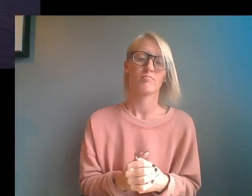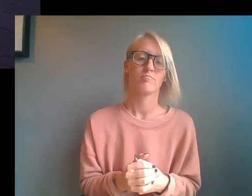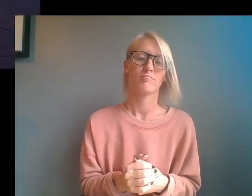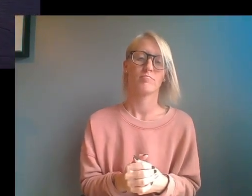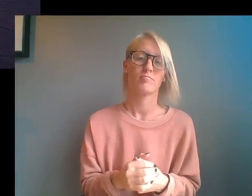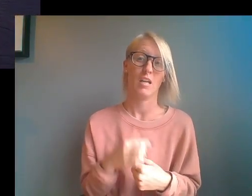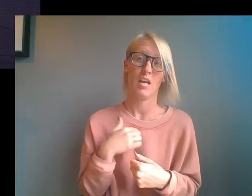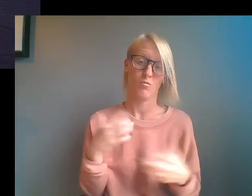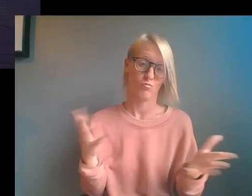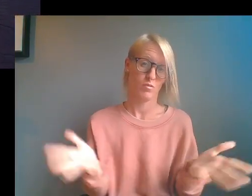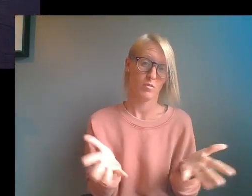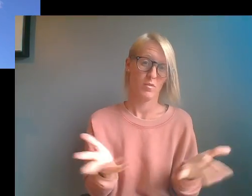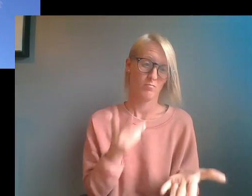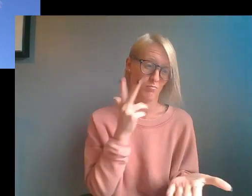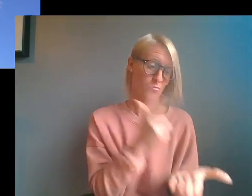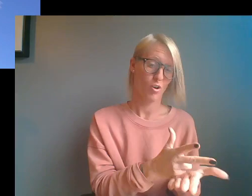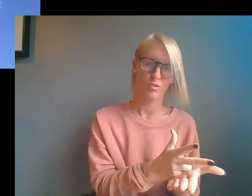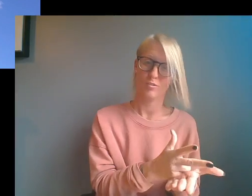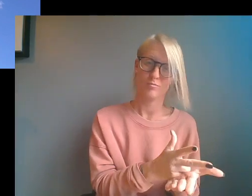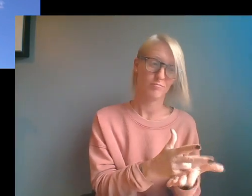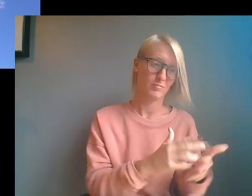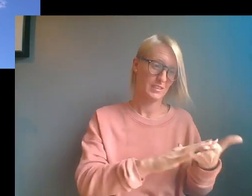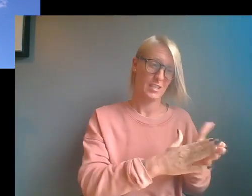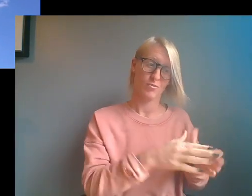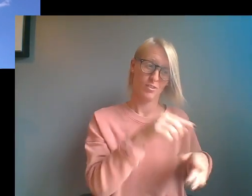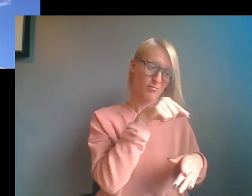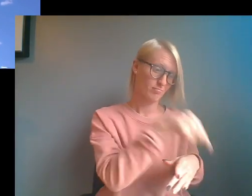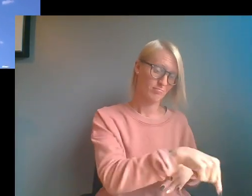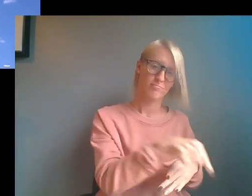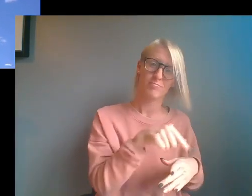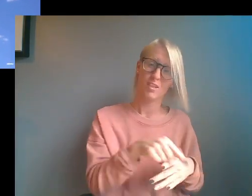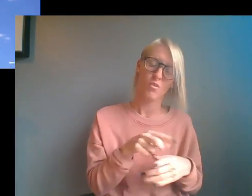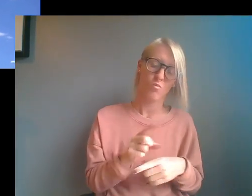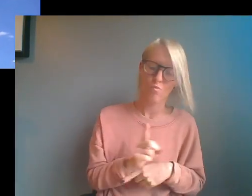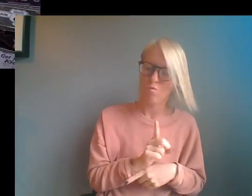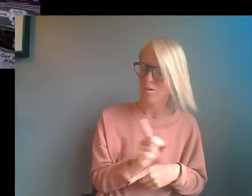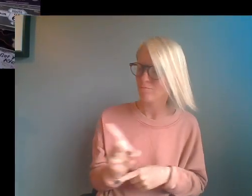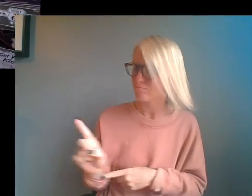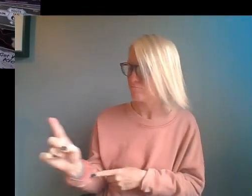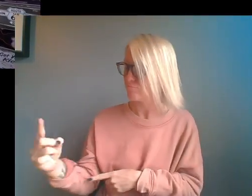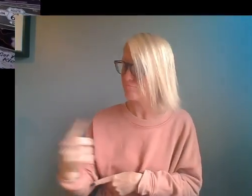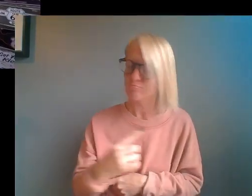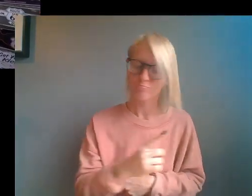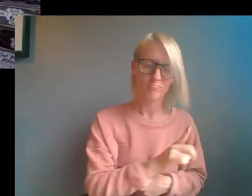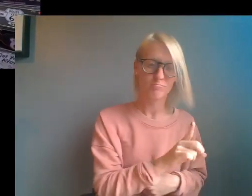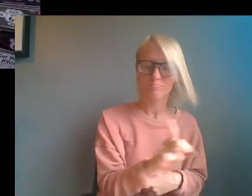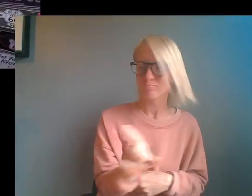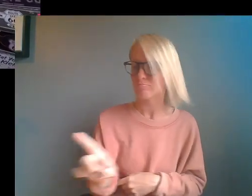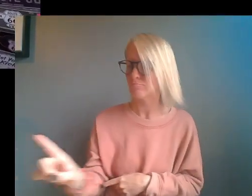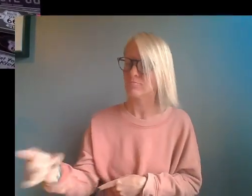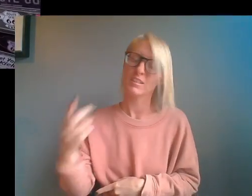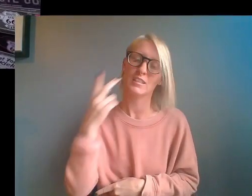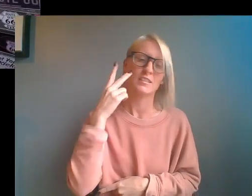I would recommend just parking your car in the downtown area and walking up and down the main street seeing what the city has to offer.